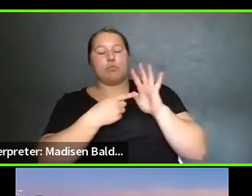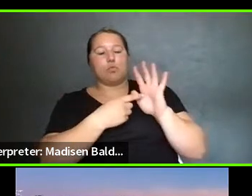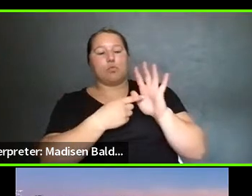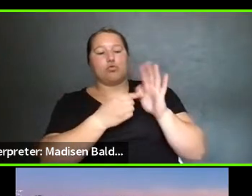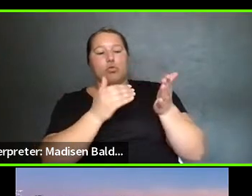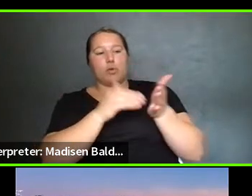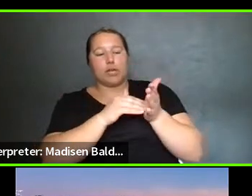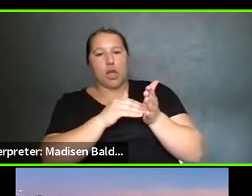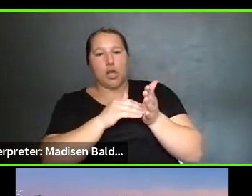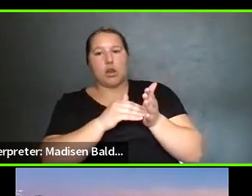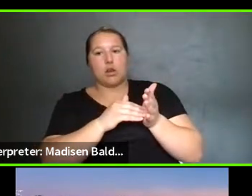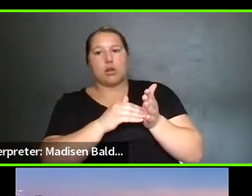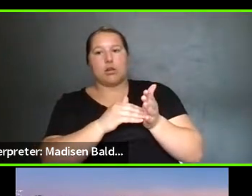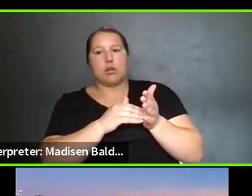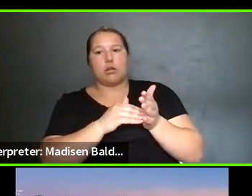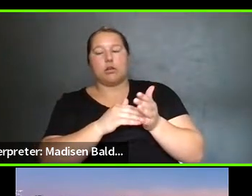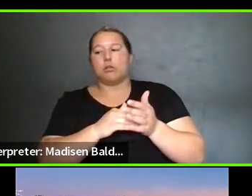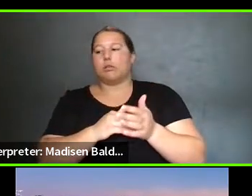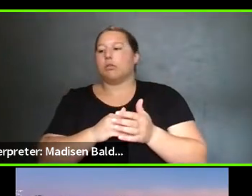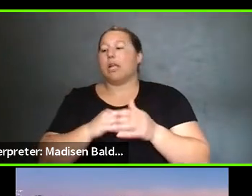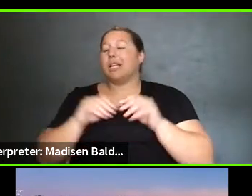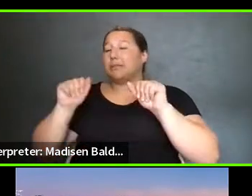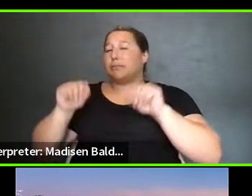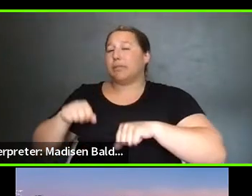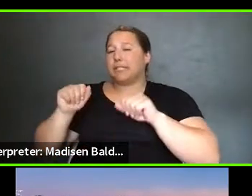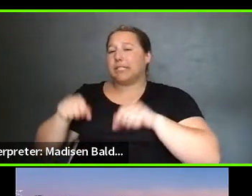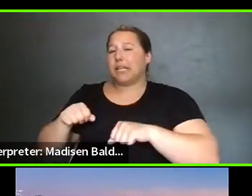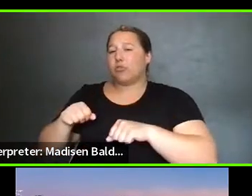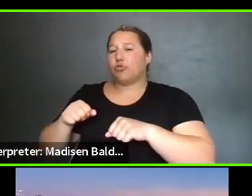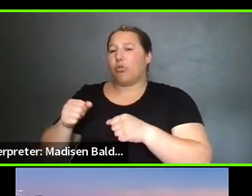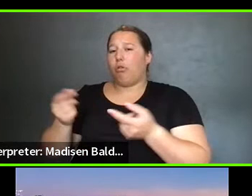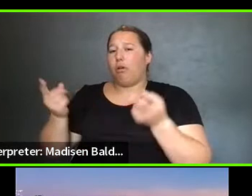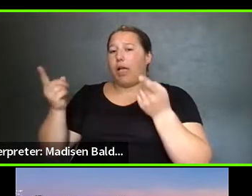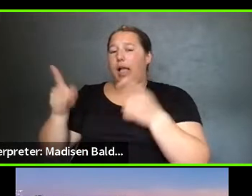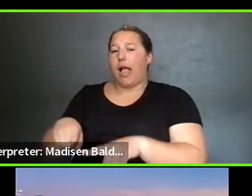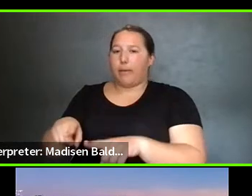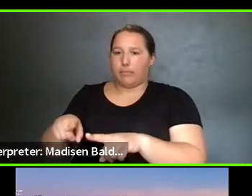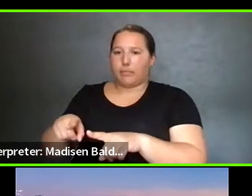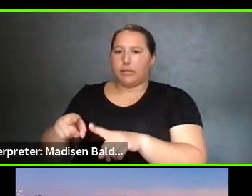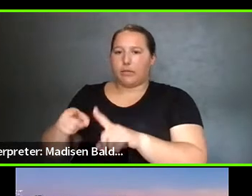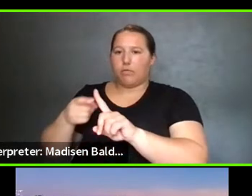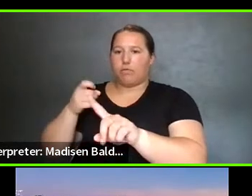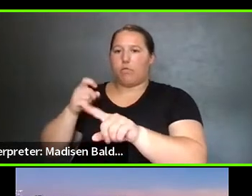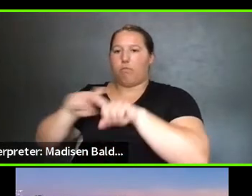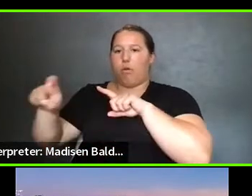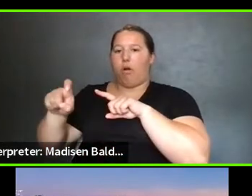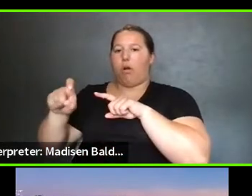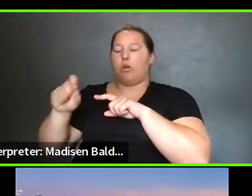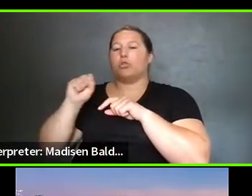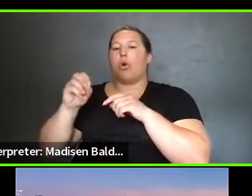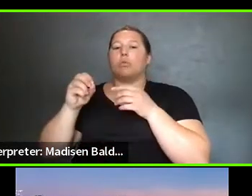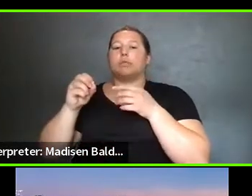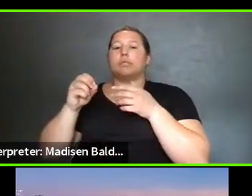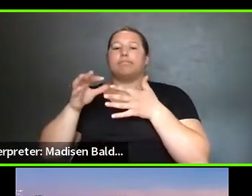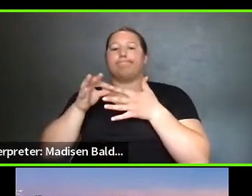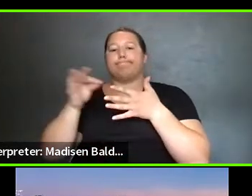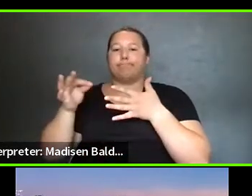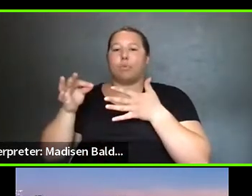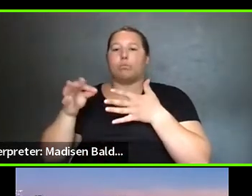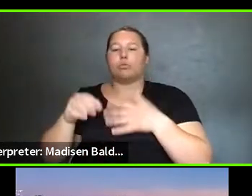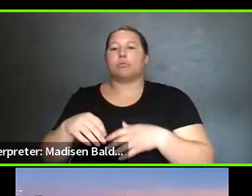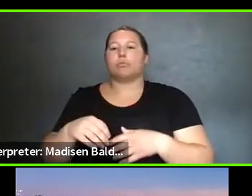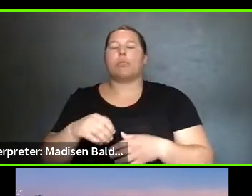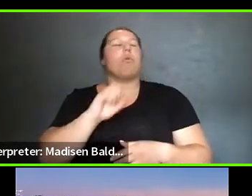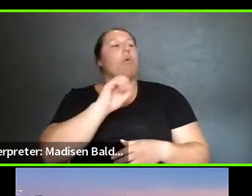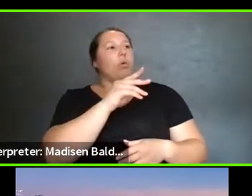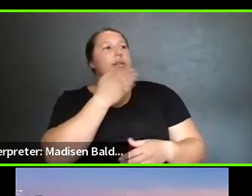arrested. Okay. It's a potential outcome of a PIC call, so it's an option. Okay, thank you. That's helpful. Thank